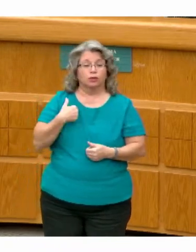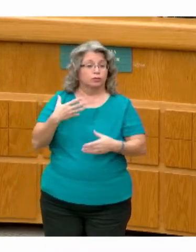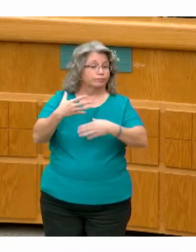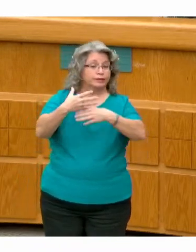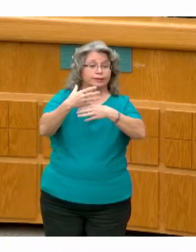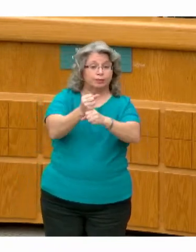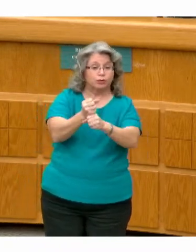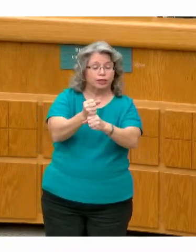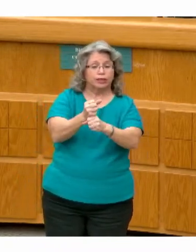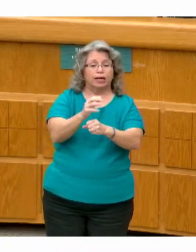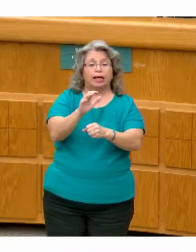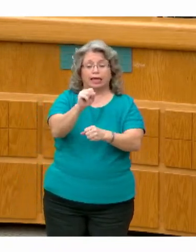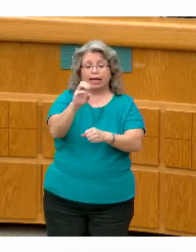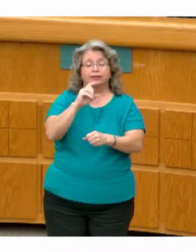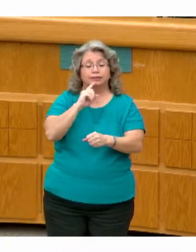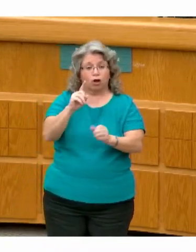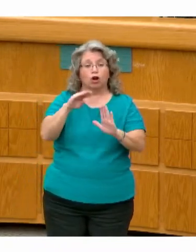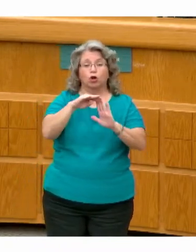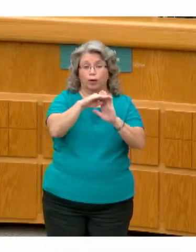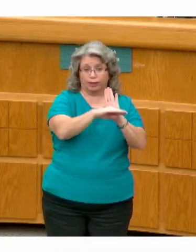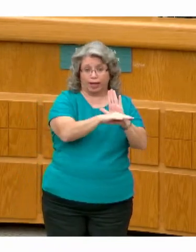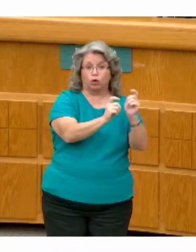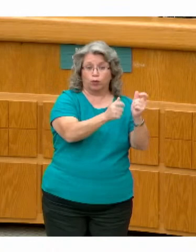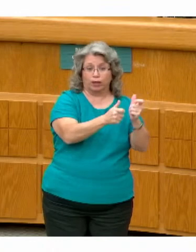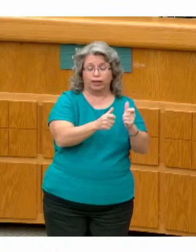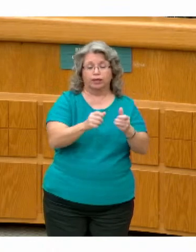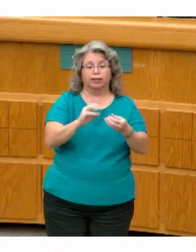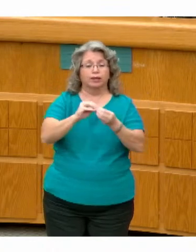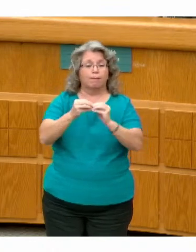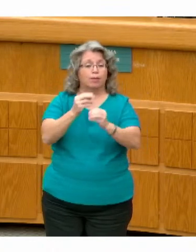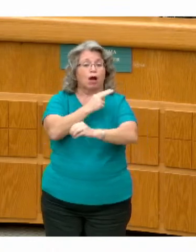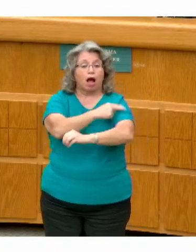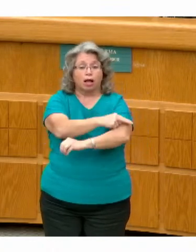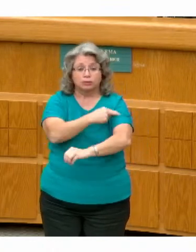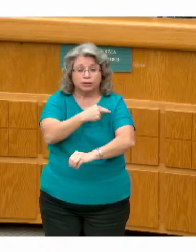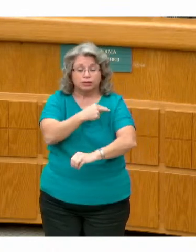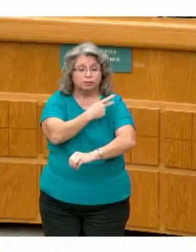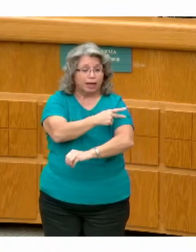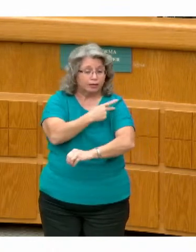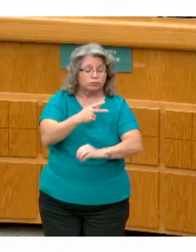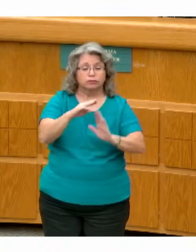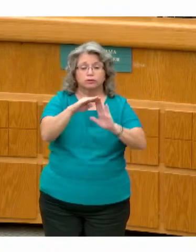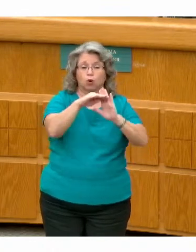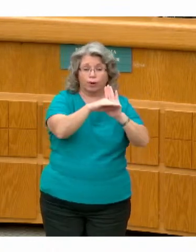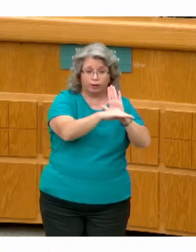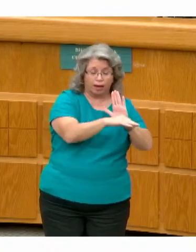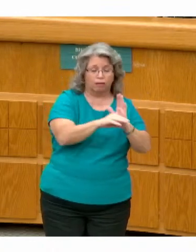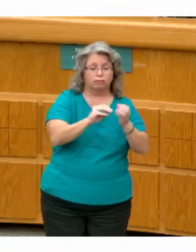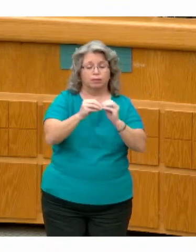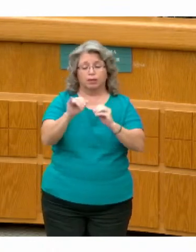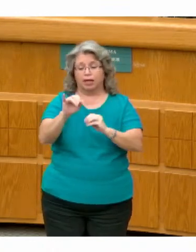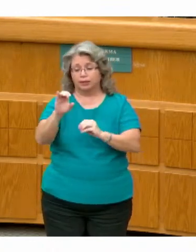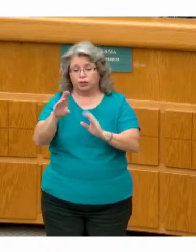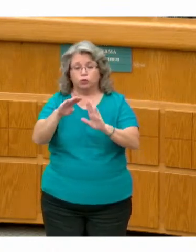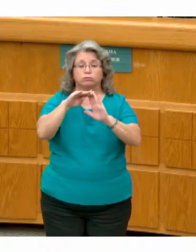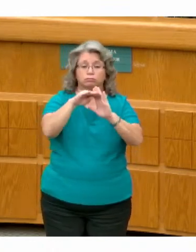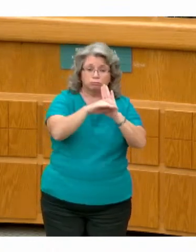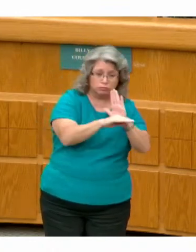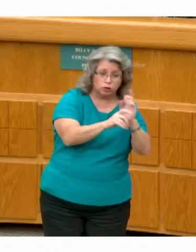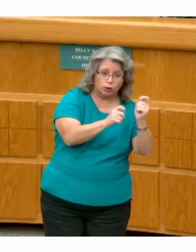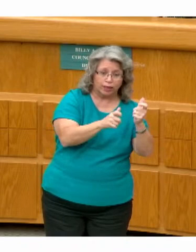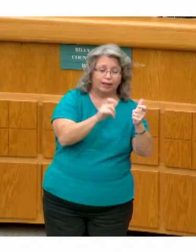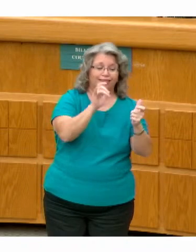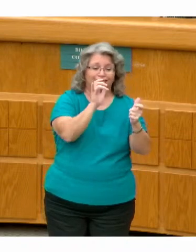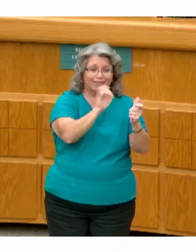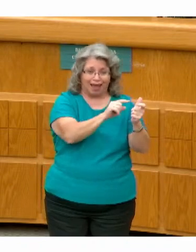going down quickly. Hospitalizations are declining. ICU people with COVID are going down quickly. So things are moving in the